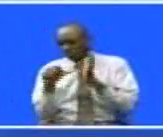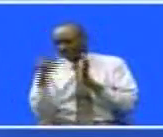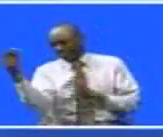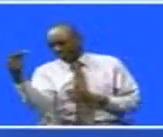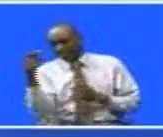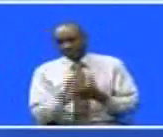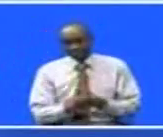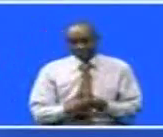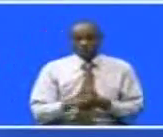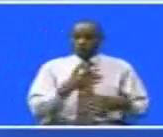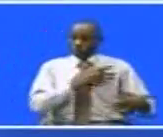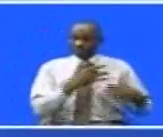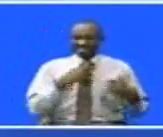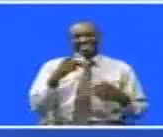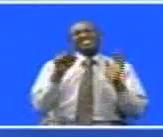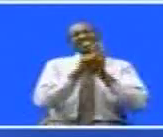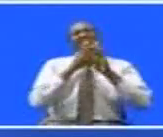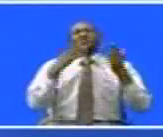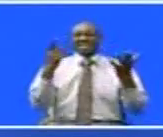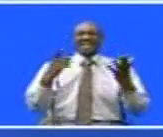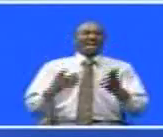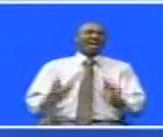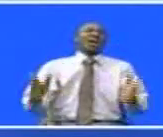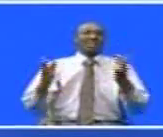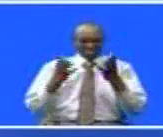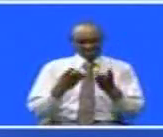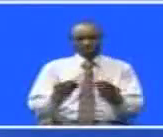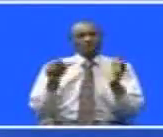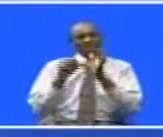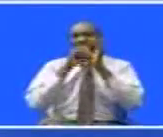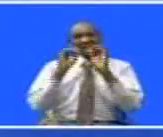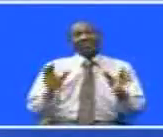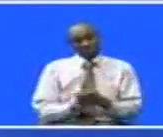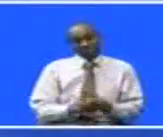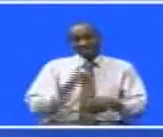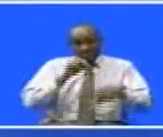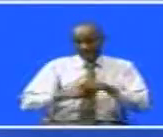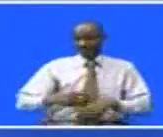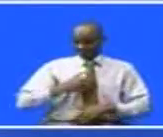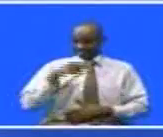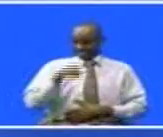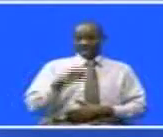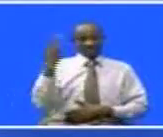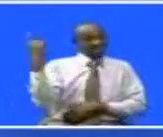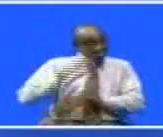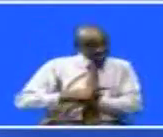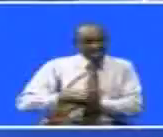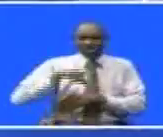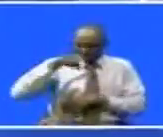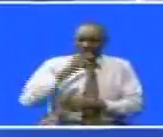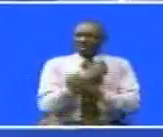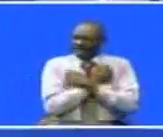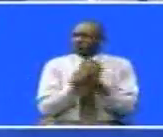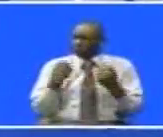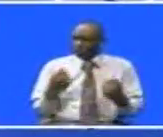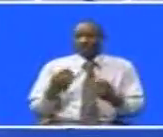groups, a concern that State House says has been covered. During his three-day visit, the Pope, known for his love for the youth,